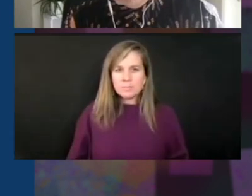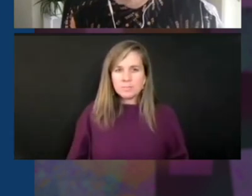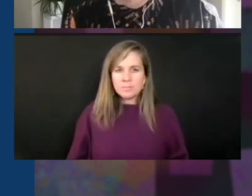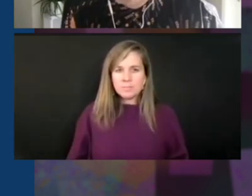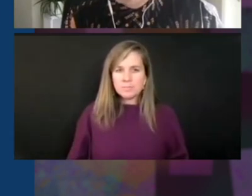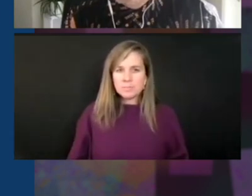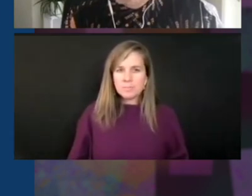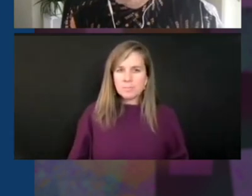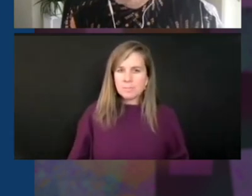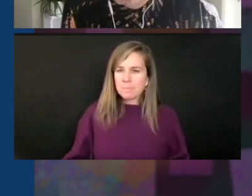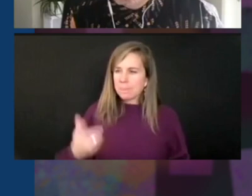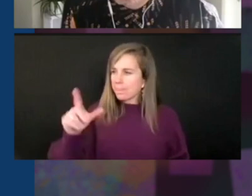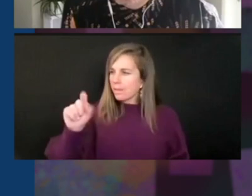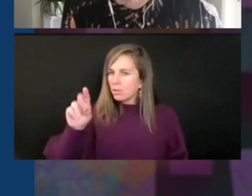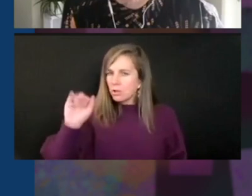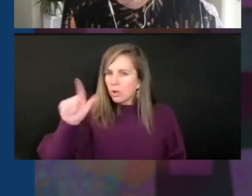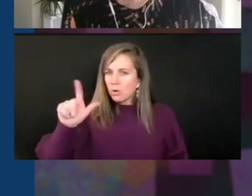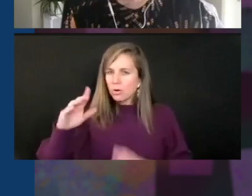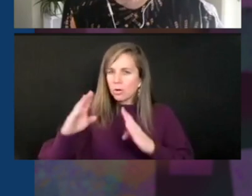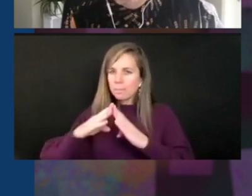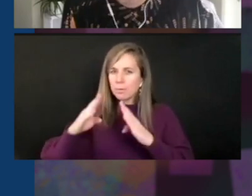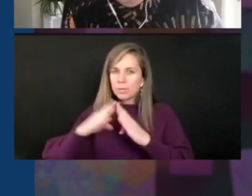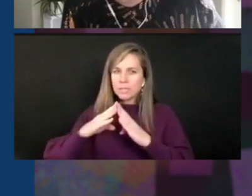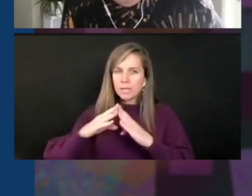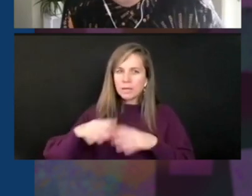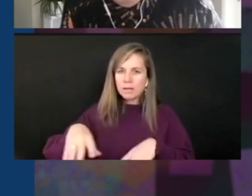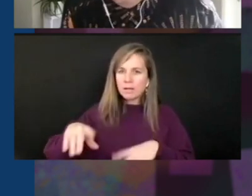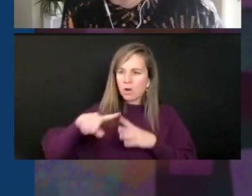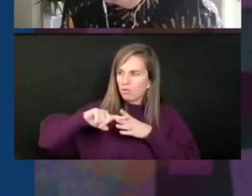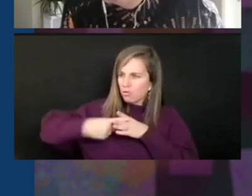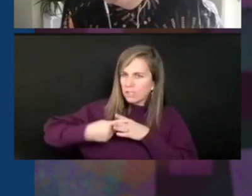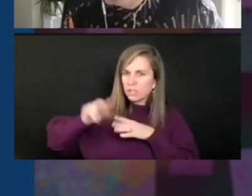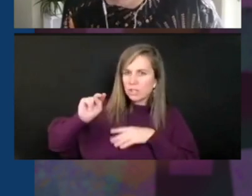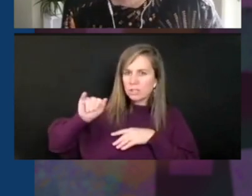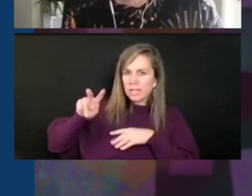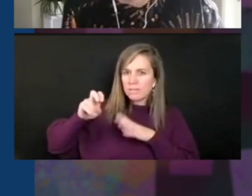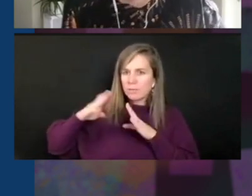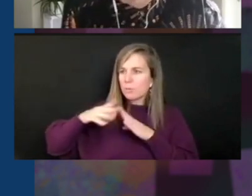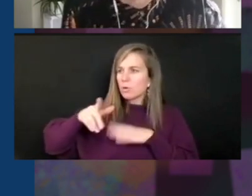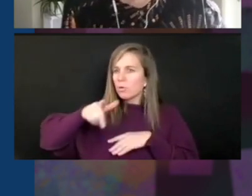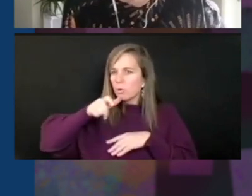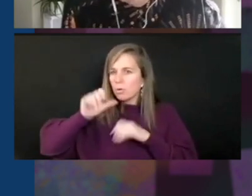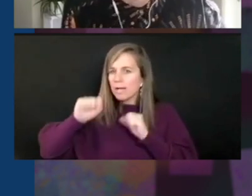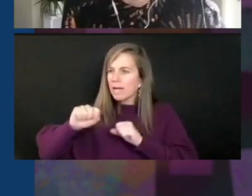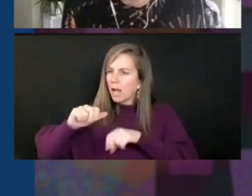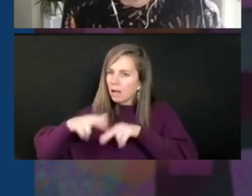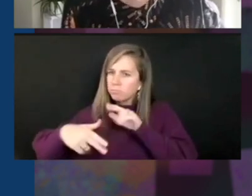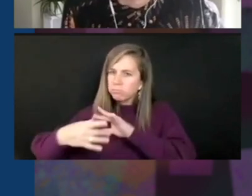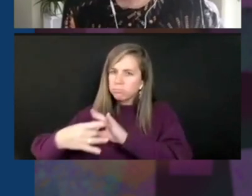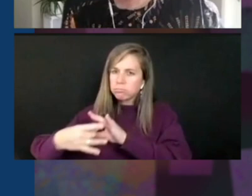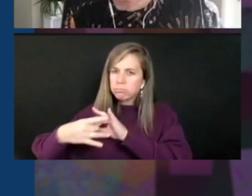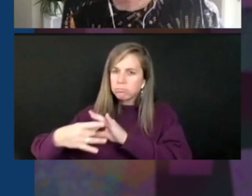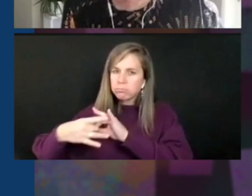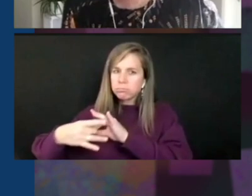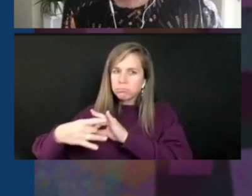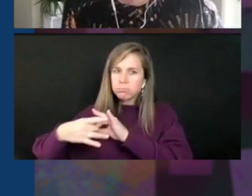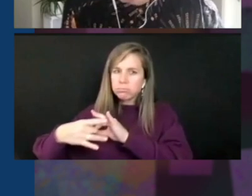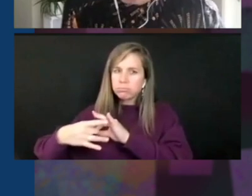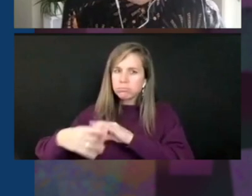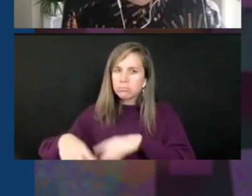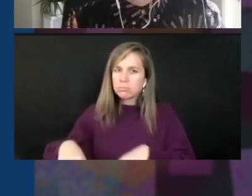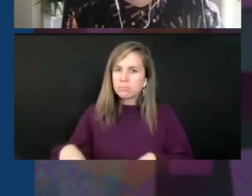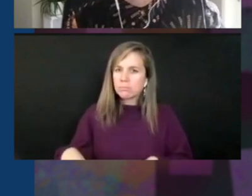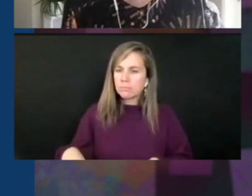Who might I build a relationship with from the local and original Native communities? Who might I ask to honor the